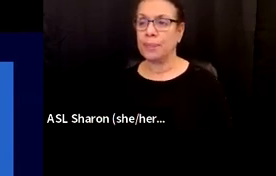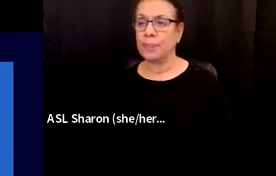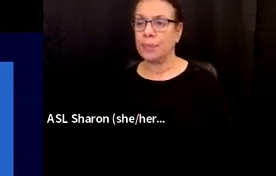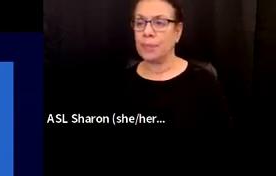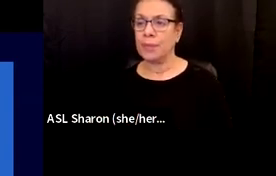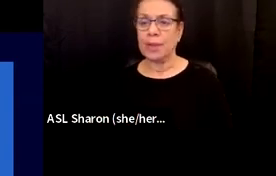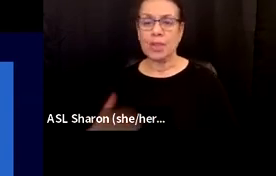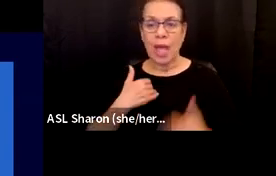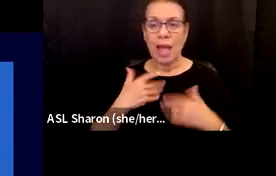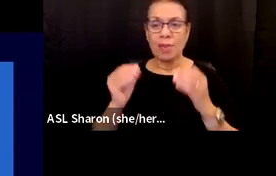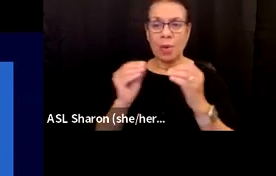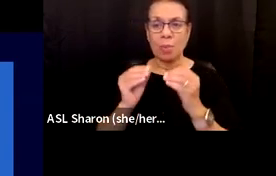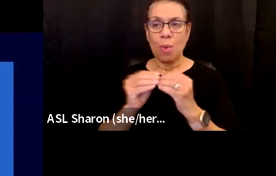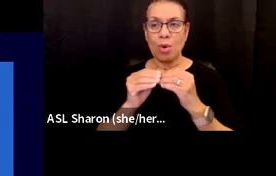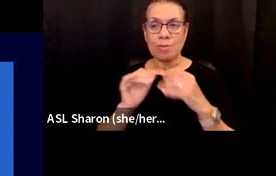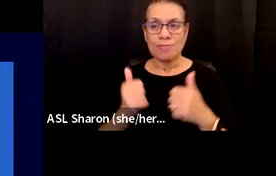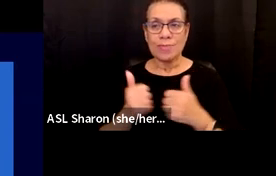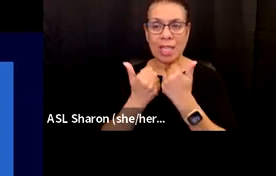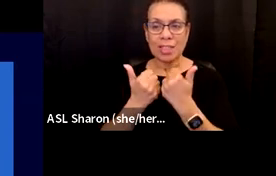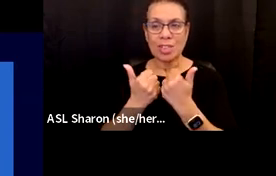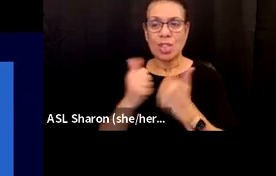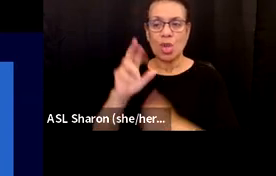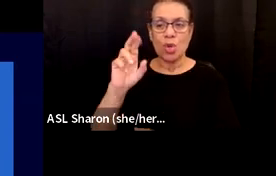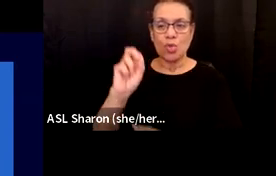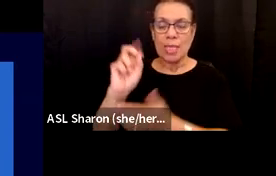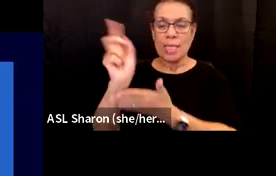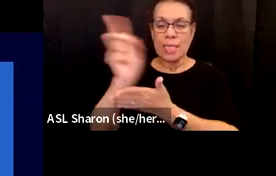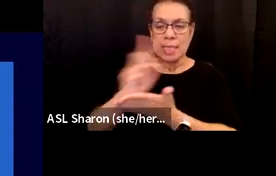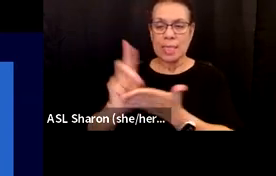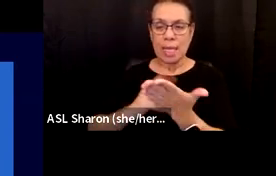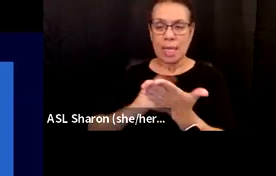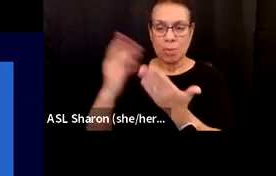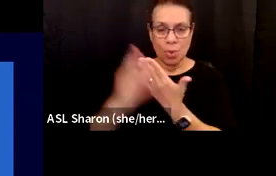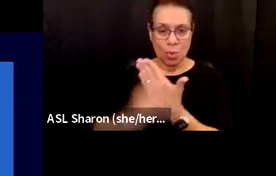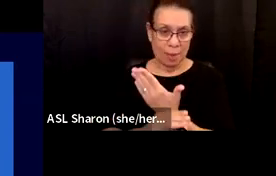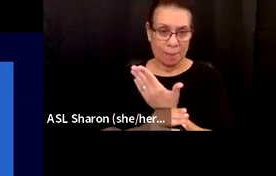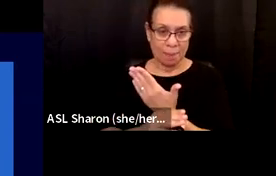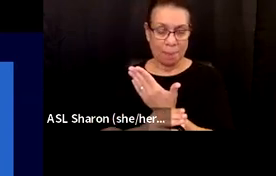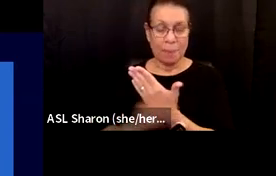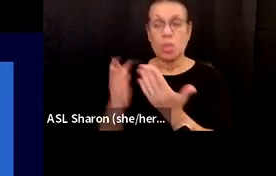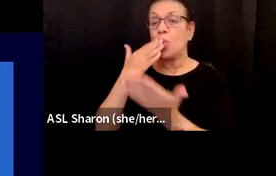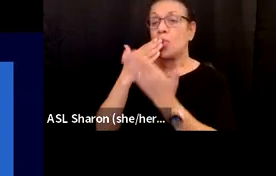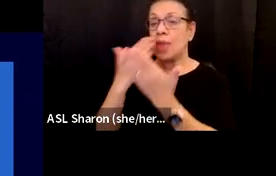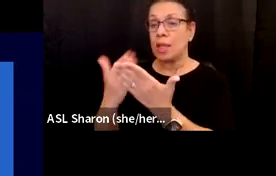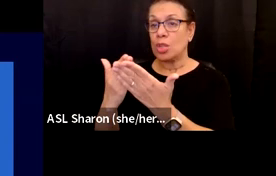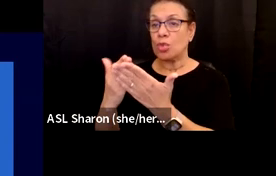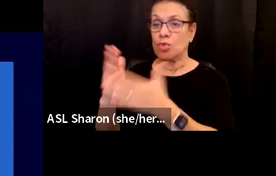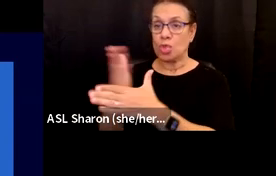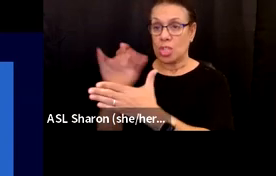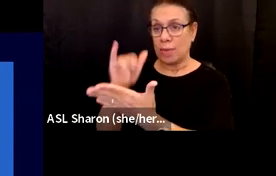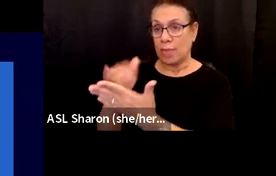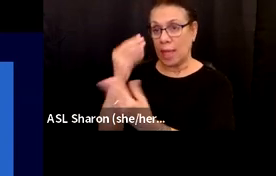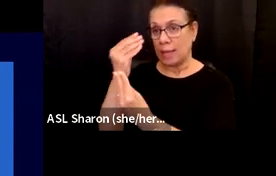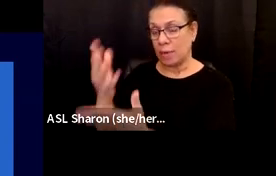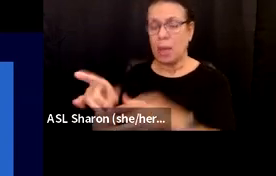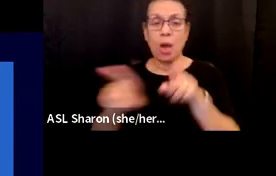redesign plan and so i appreciate you taking that through us taking us through that information i think it's also important that